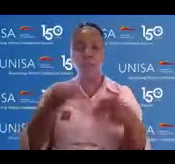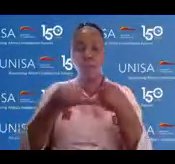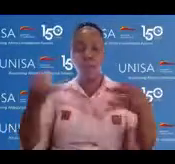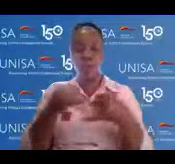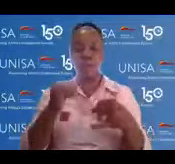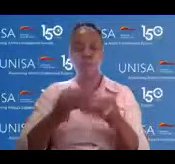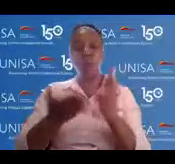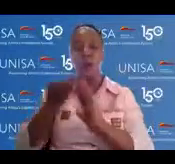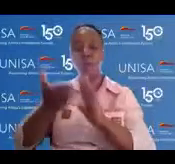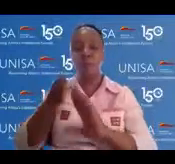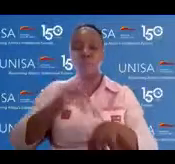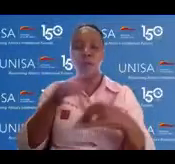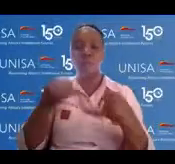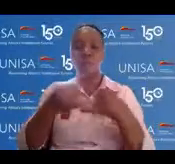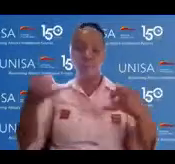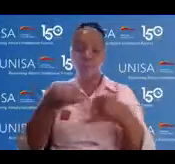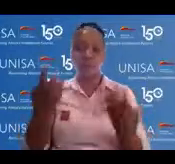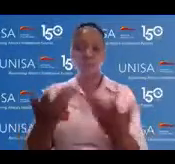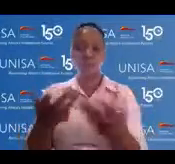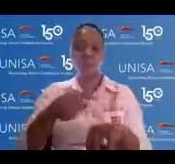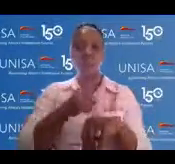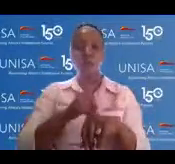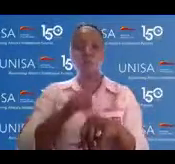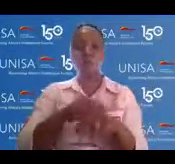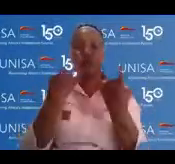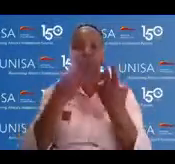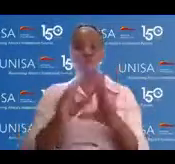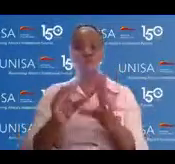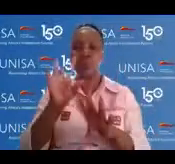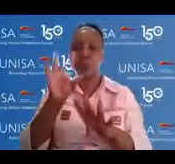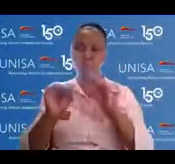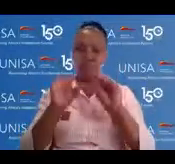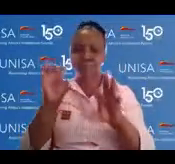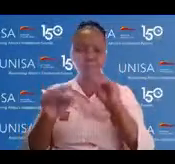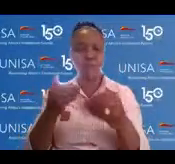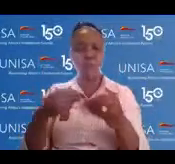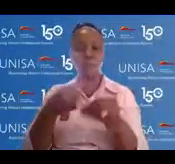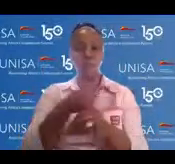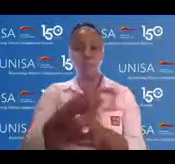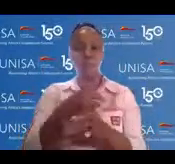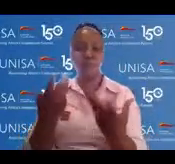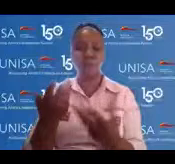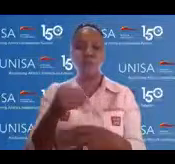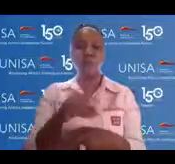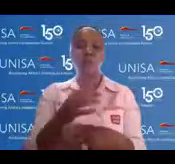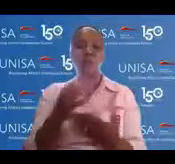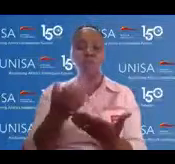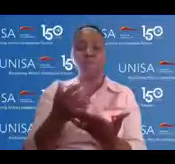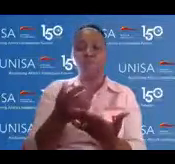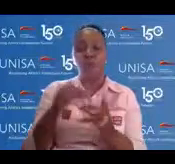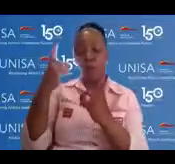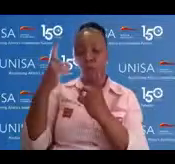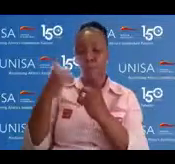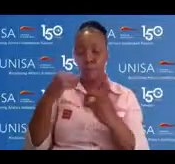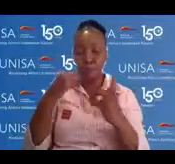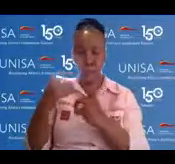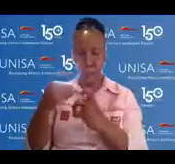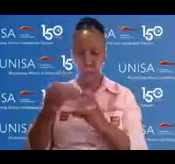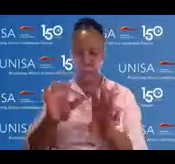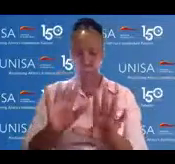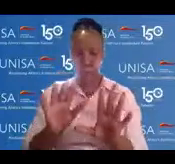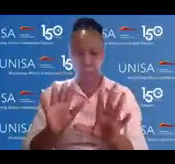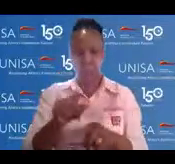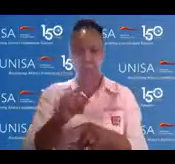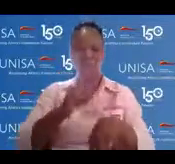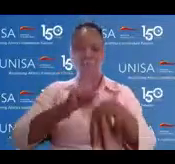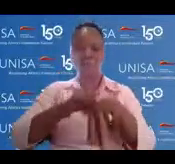because sometimes students have questions about that. So the taking of the photos is time sensitive.